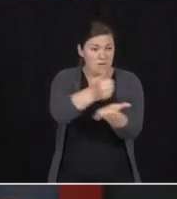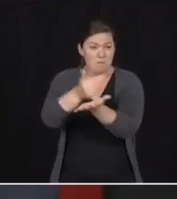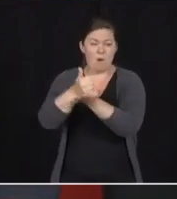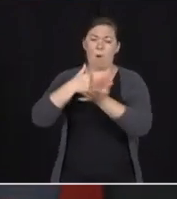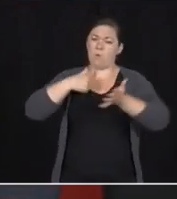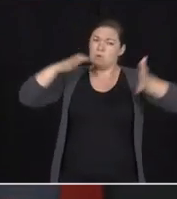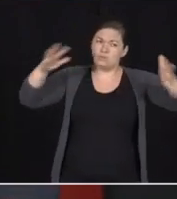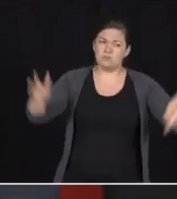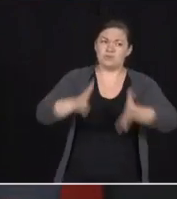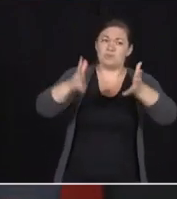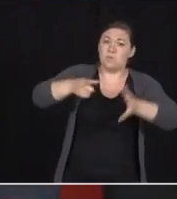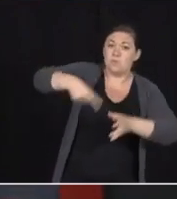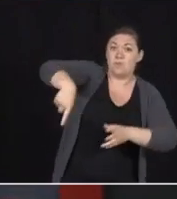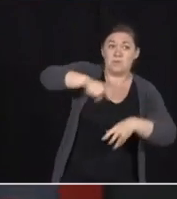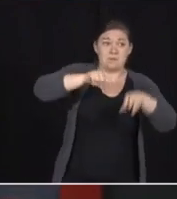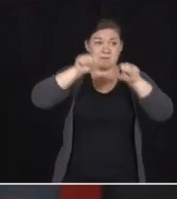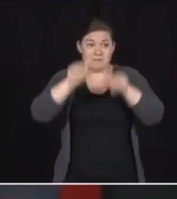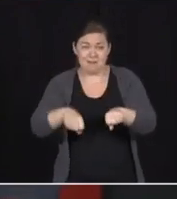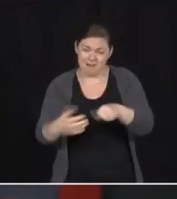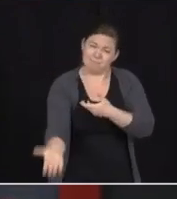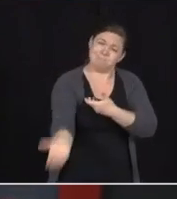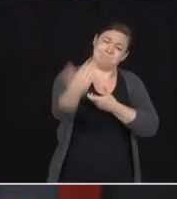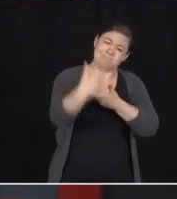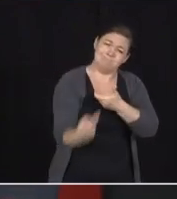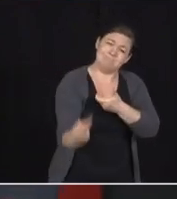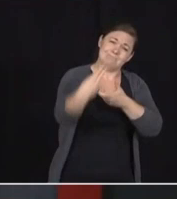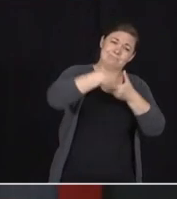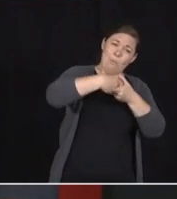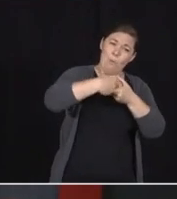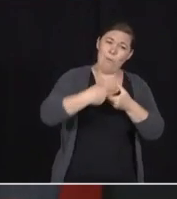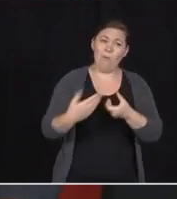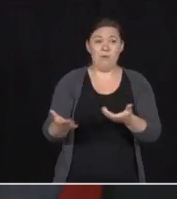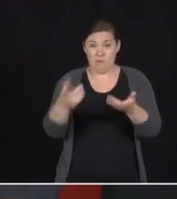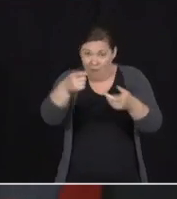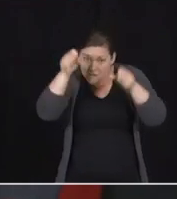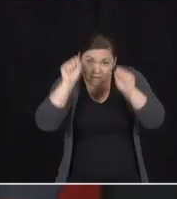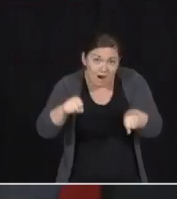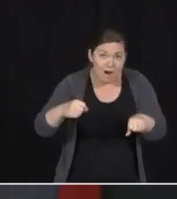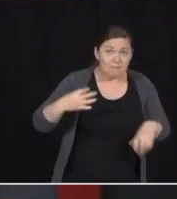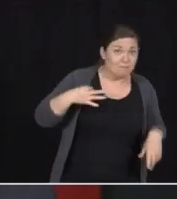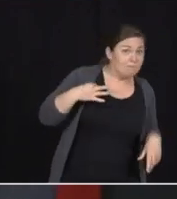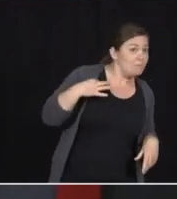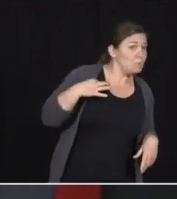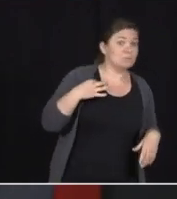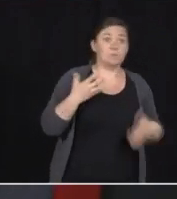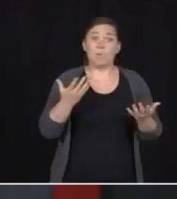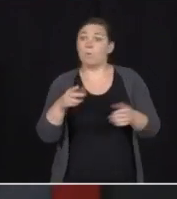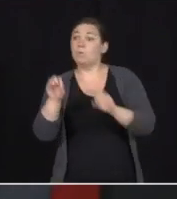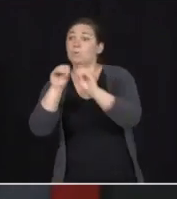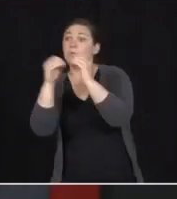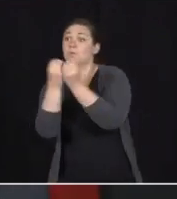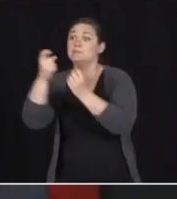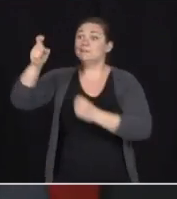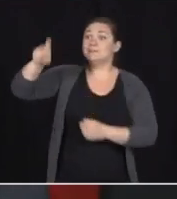can to get involved. If you can volunteer, or if you are looking for volunteers, visit